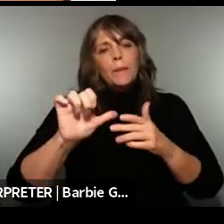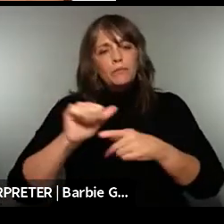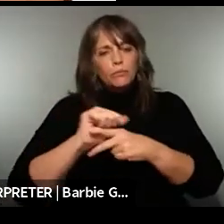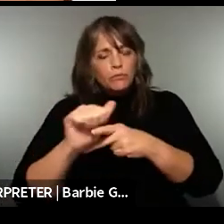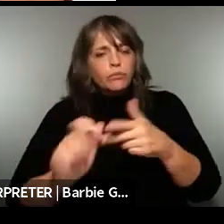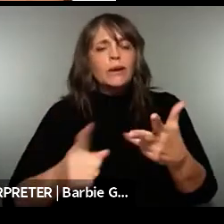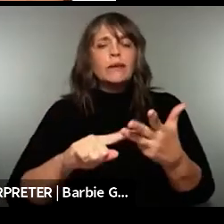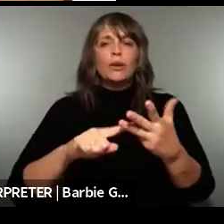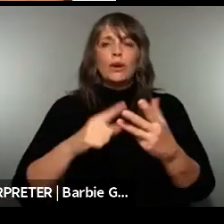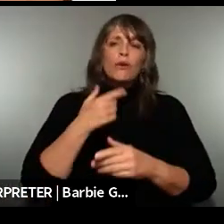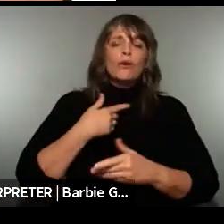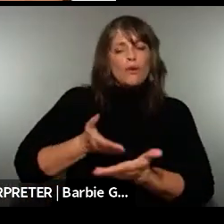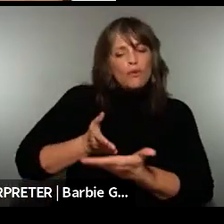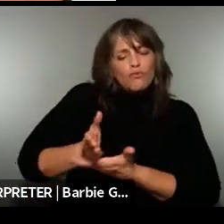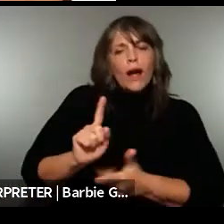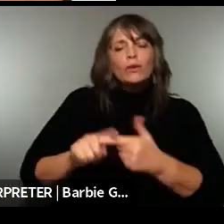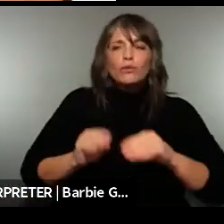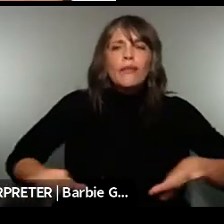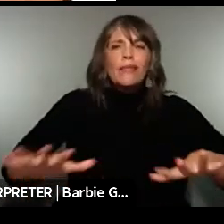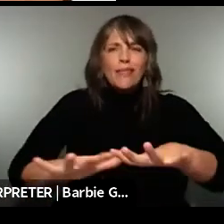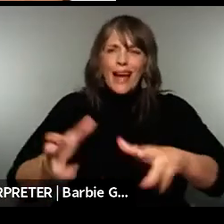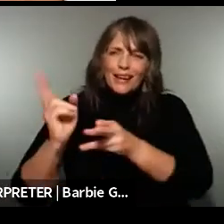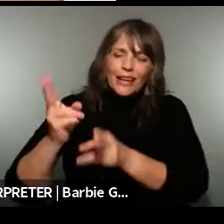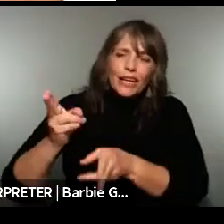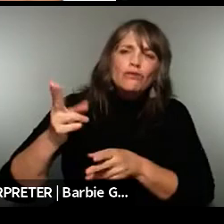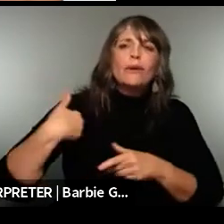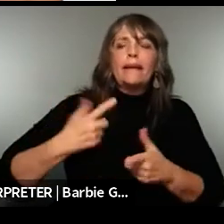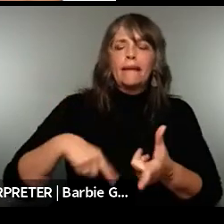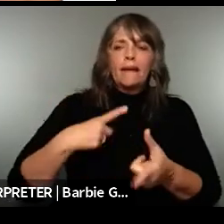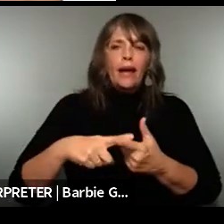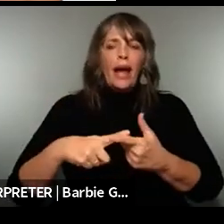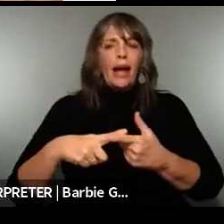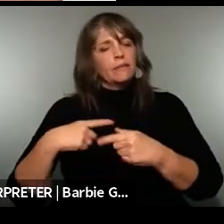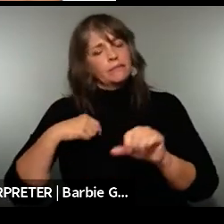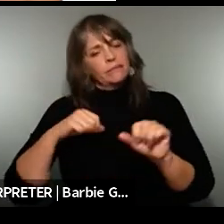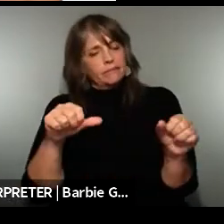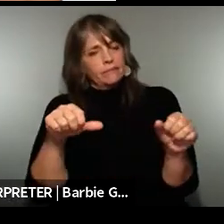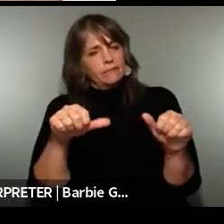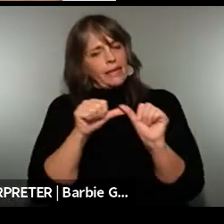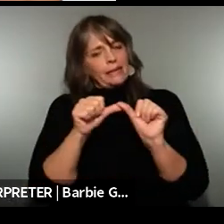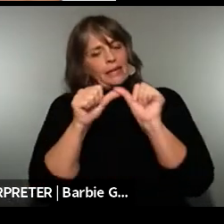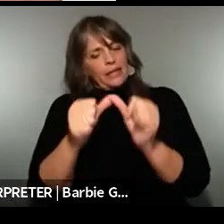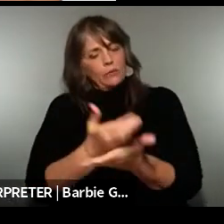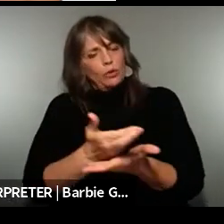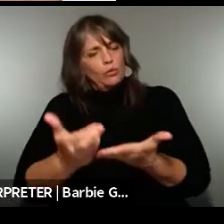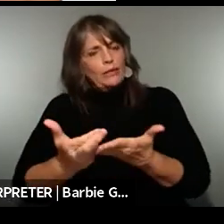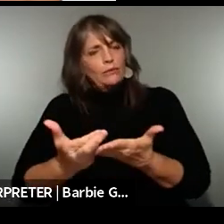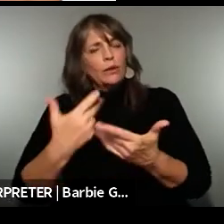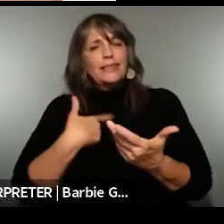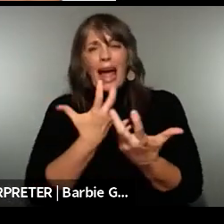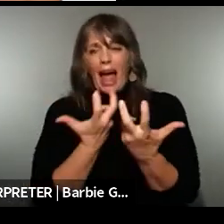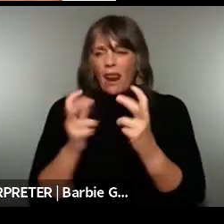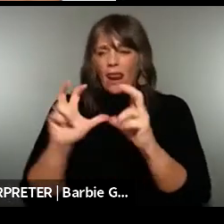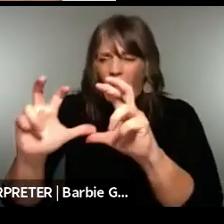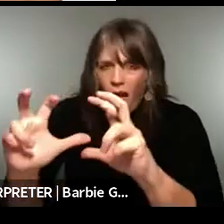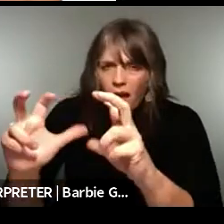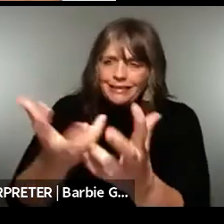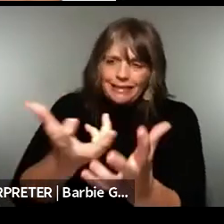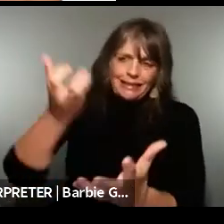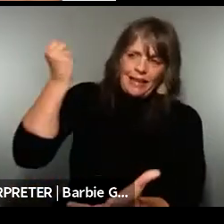history, sustainable resources, and immediate divestment from fossil fuels. Our call today will be centered on the principle of